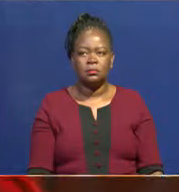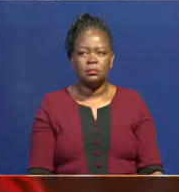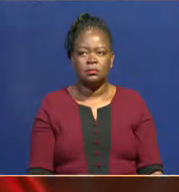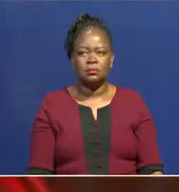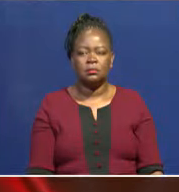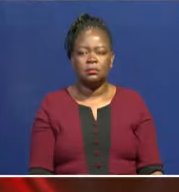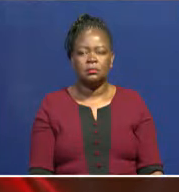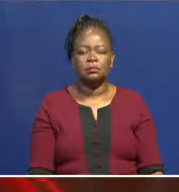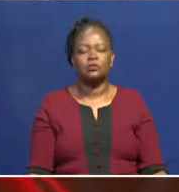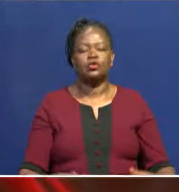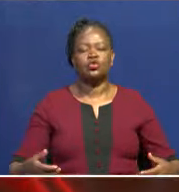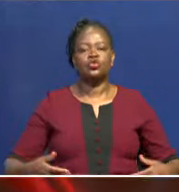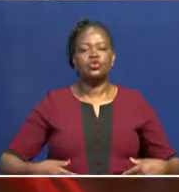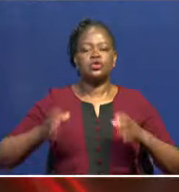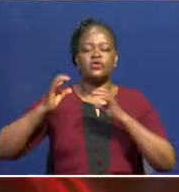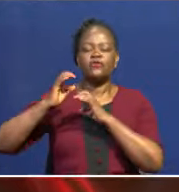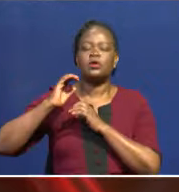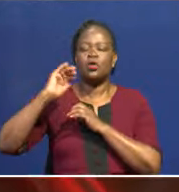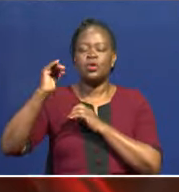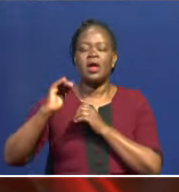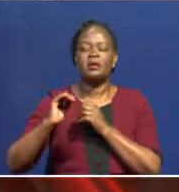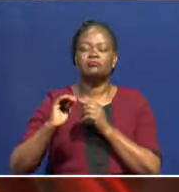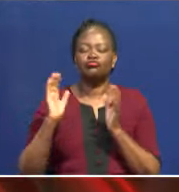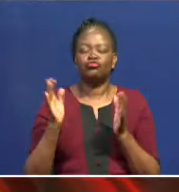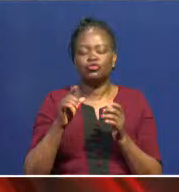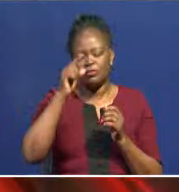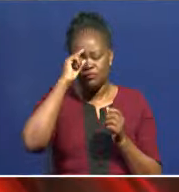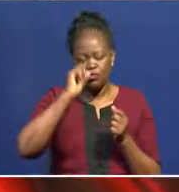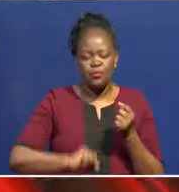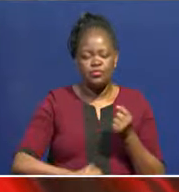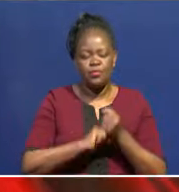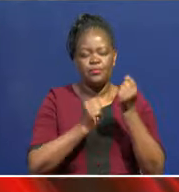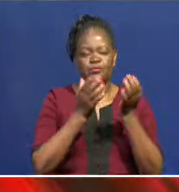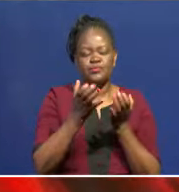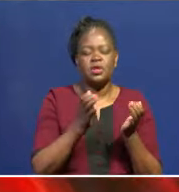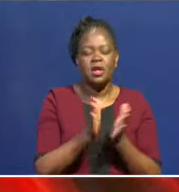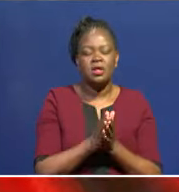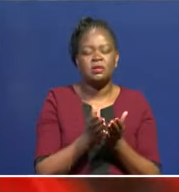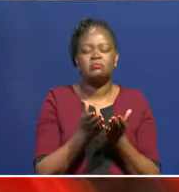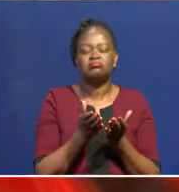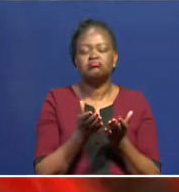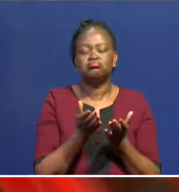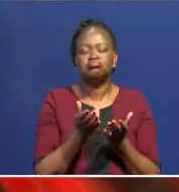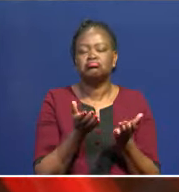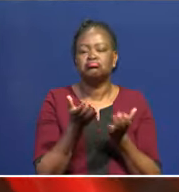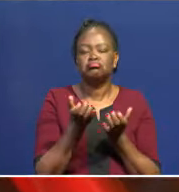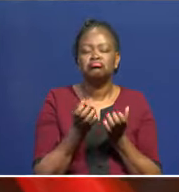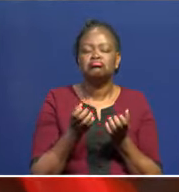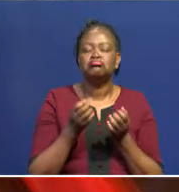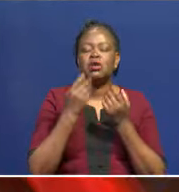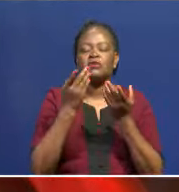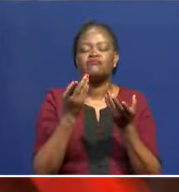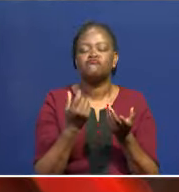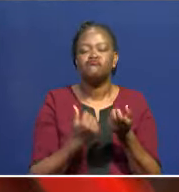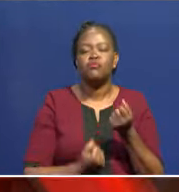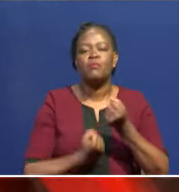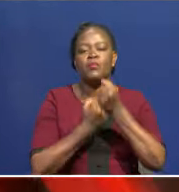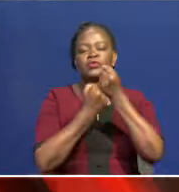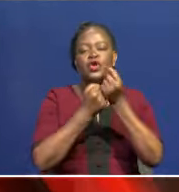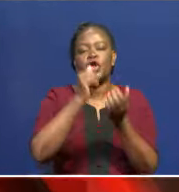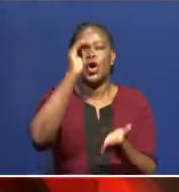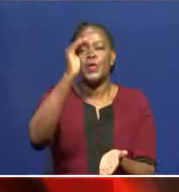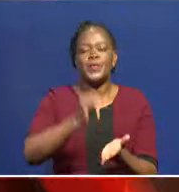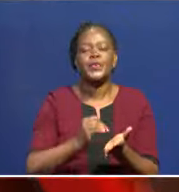Youth in Kilifi County are urging the government to support them in business and entrepreneurship by offering incentives and reducing taxes